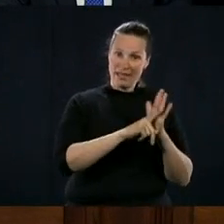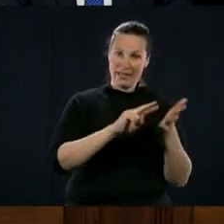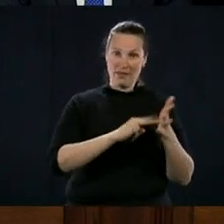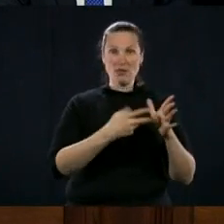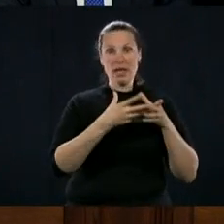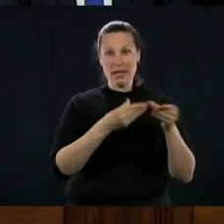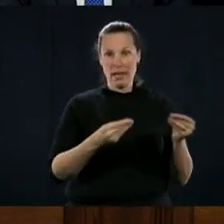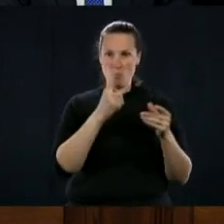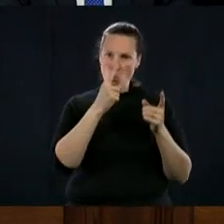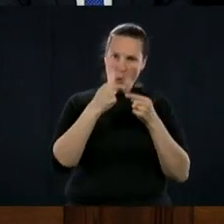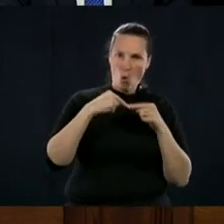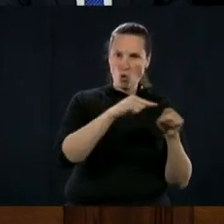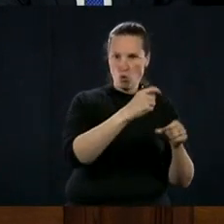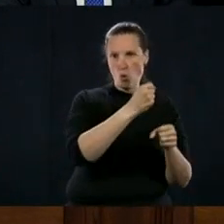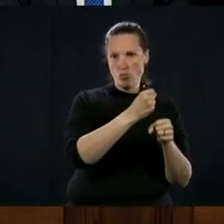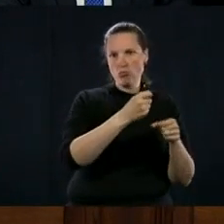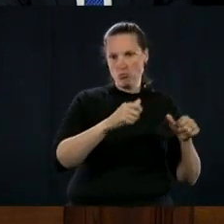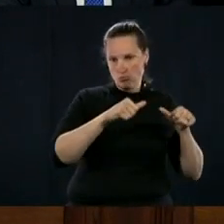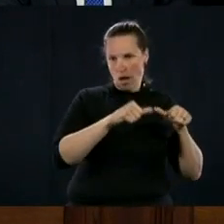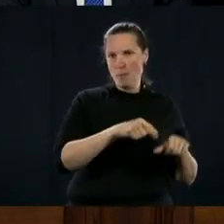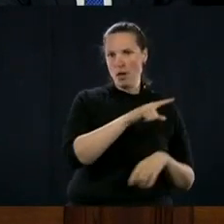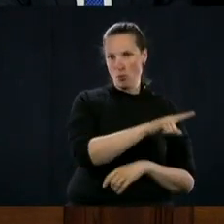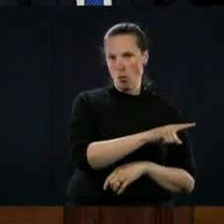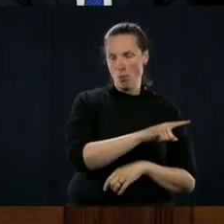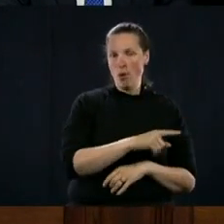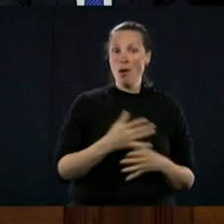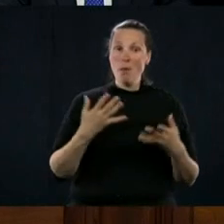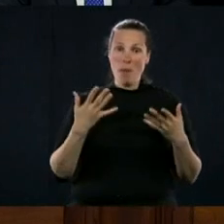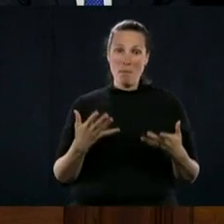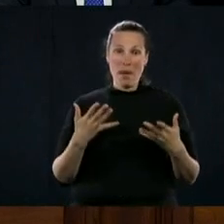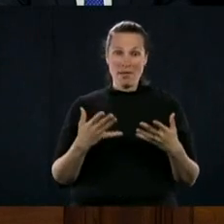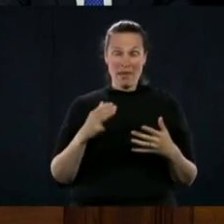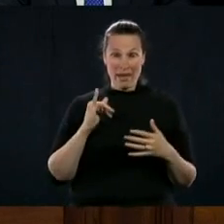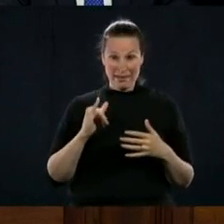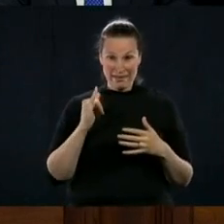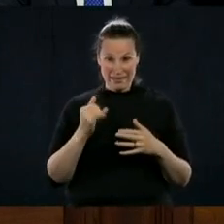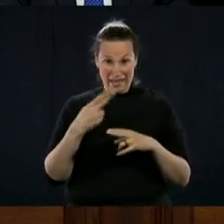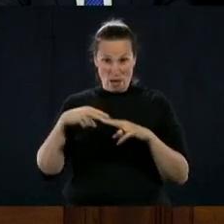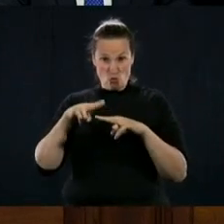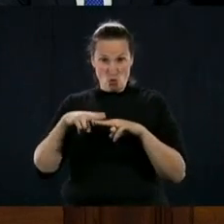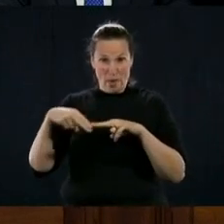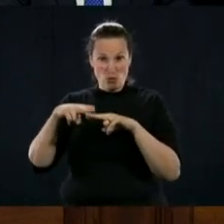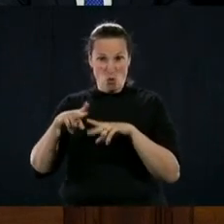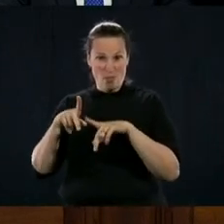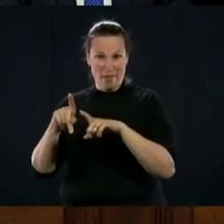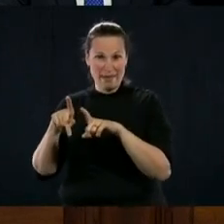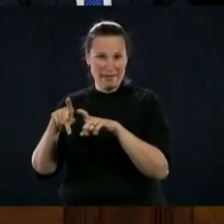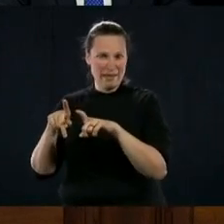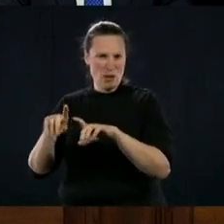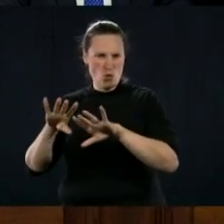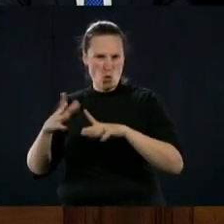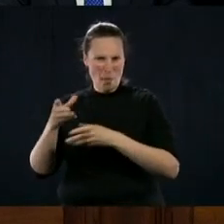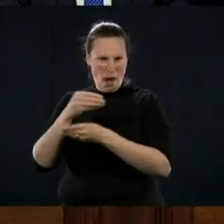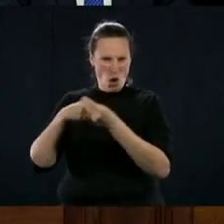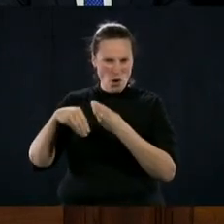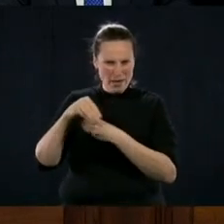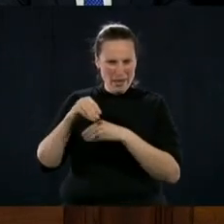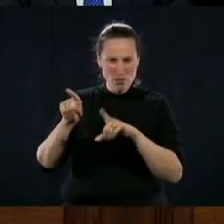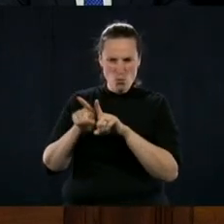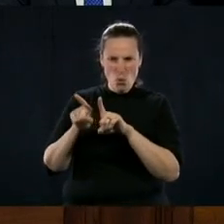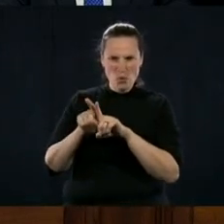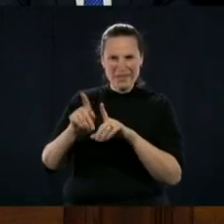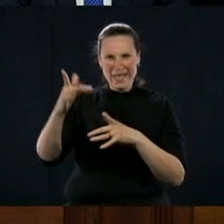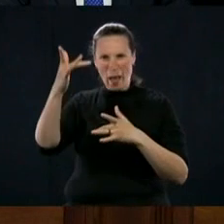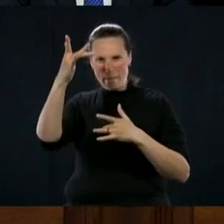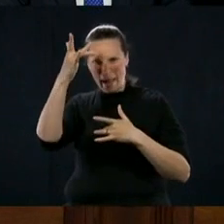an increase of the cases, the doctors are wondering how to manage the beds before extra ill people show